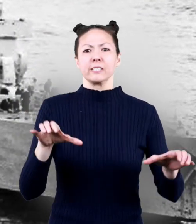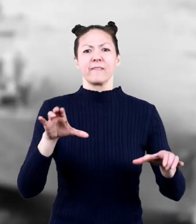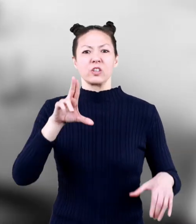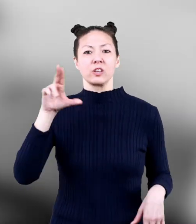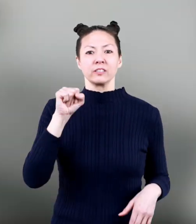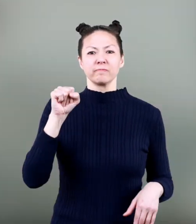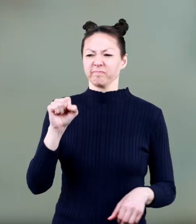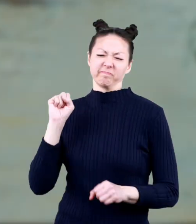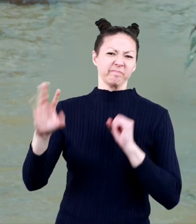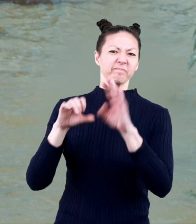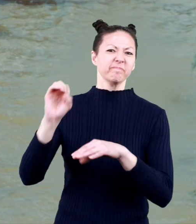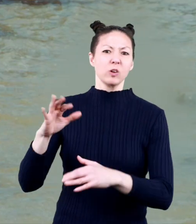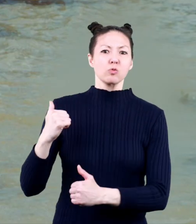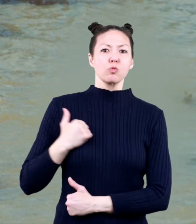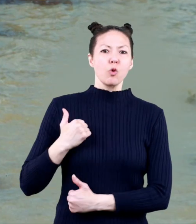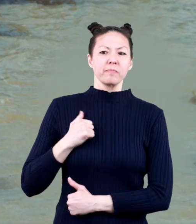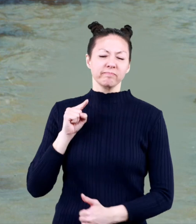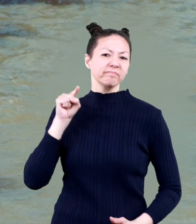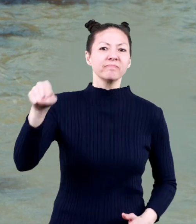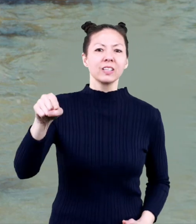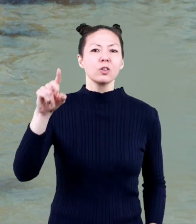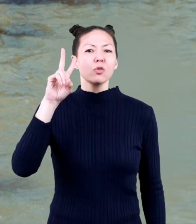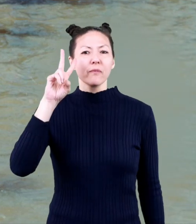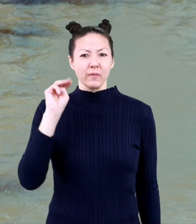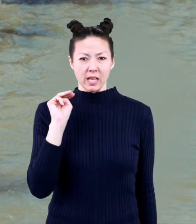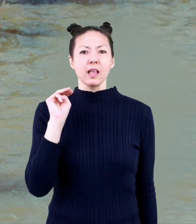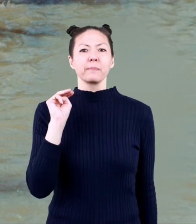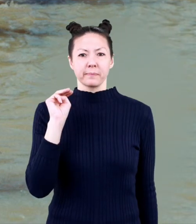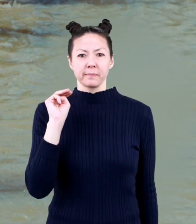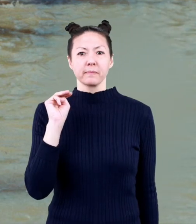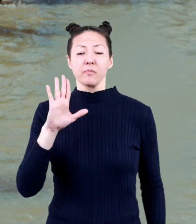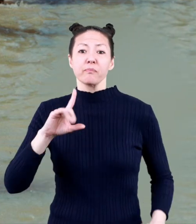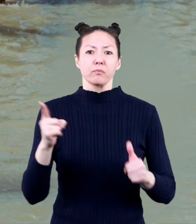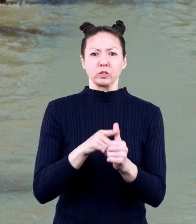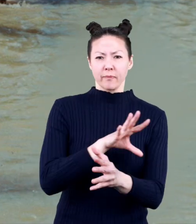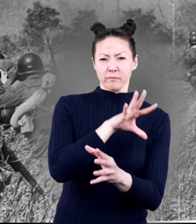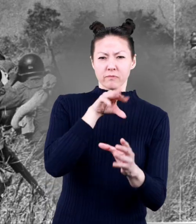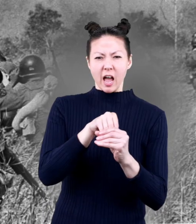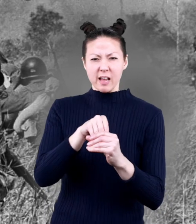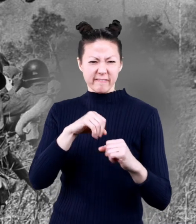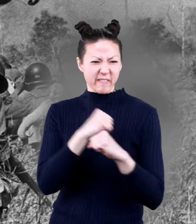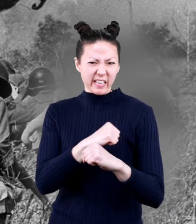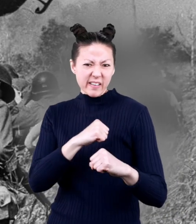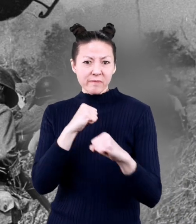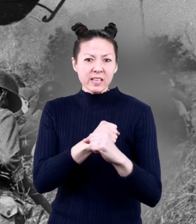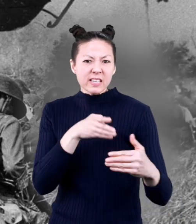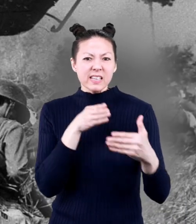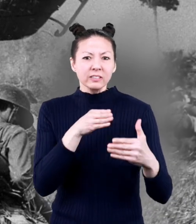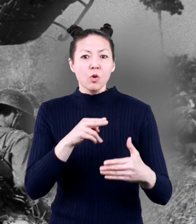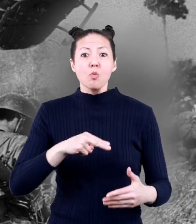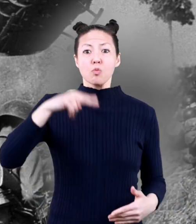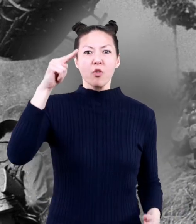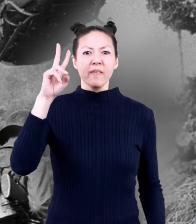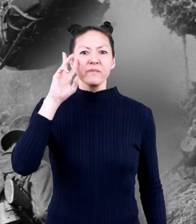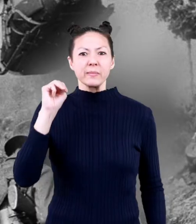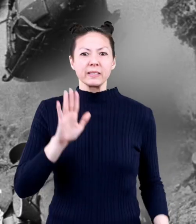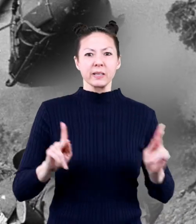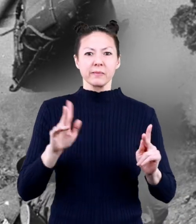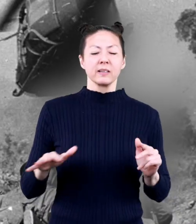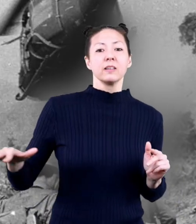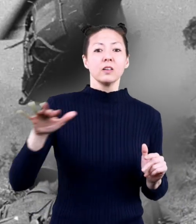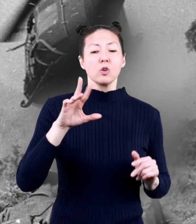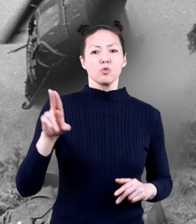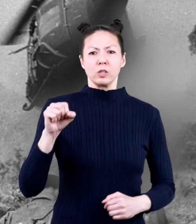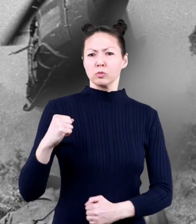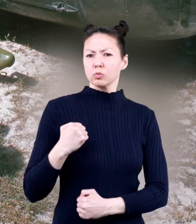This action led the United States to send troops into Vietnam in their first involvement with fighting against the North